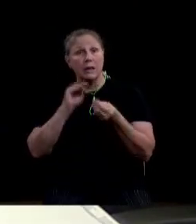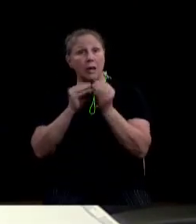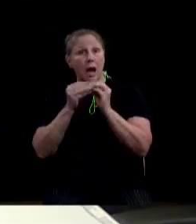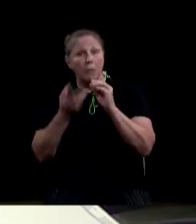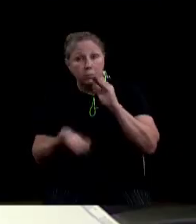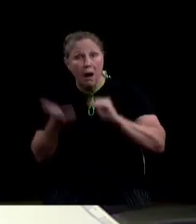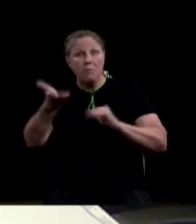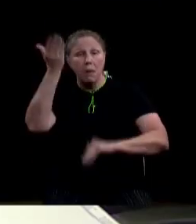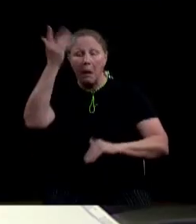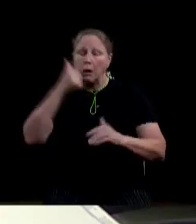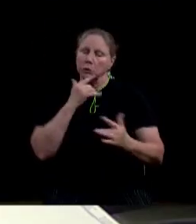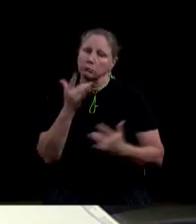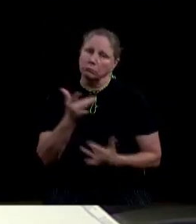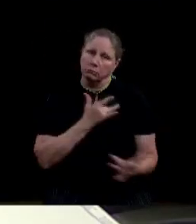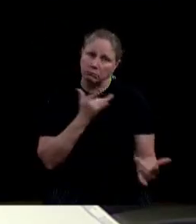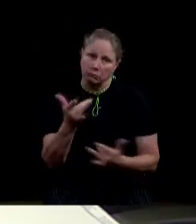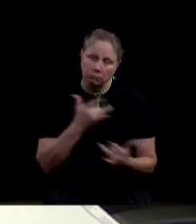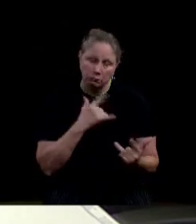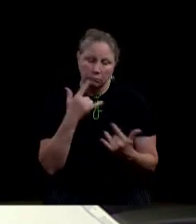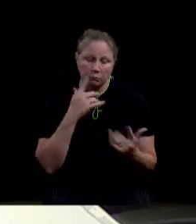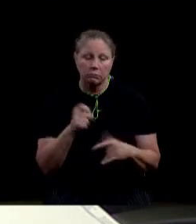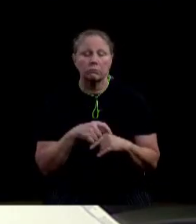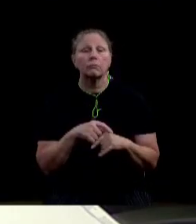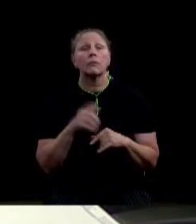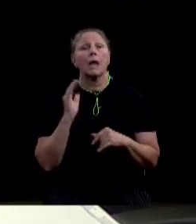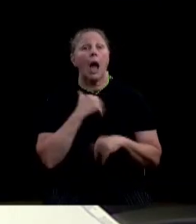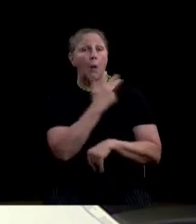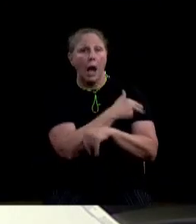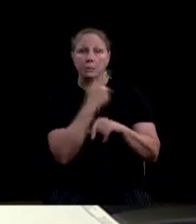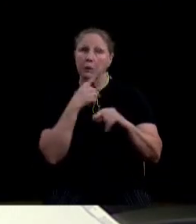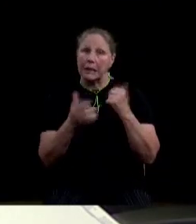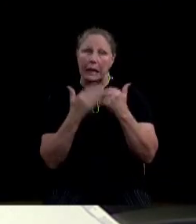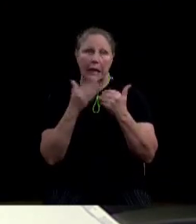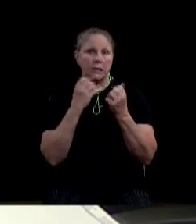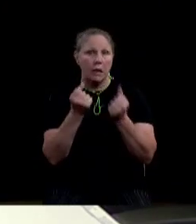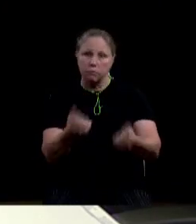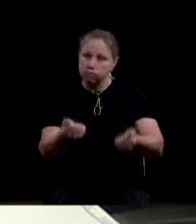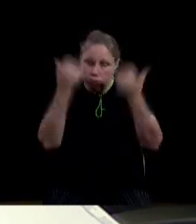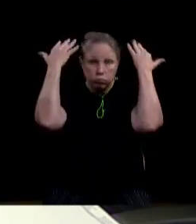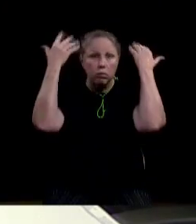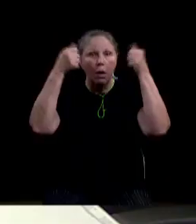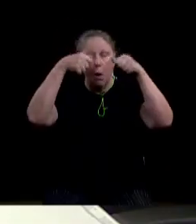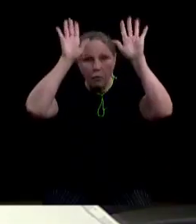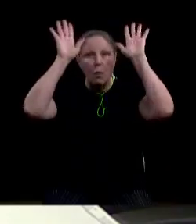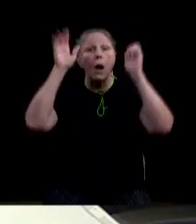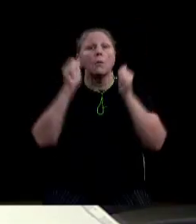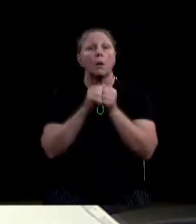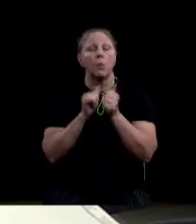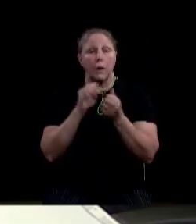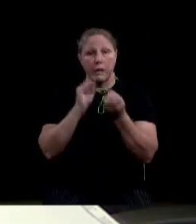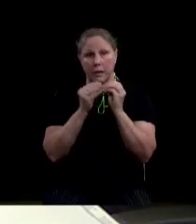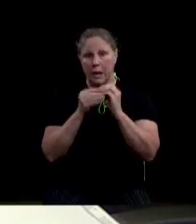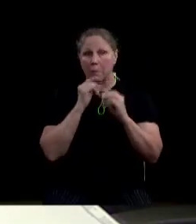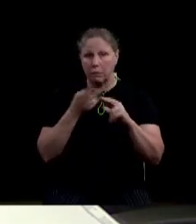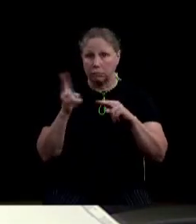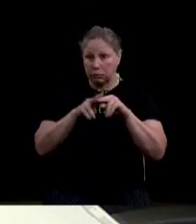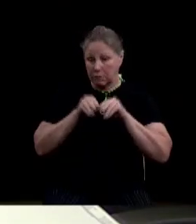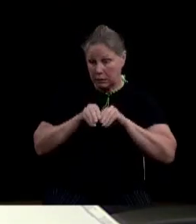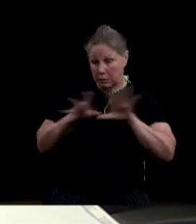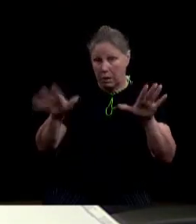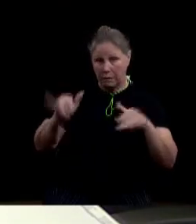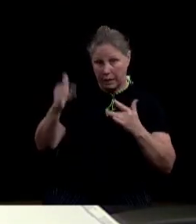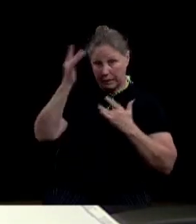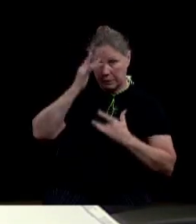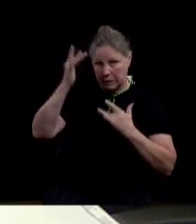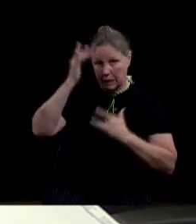our local hospitals with COVID patients with the exponential spread of this virus. Mask wearing is simple and has been